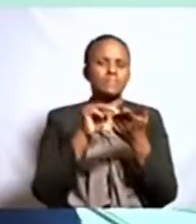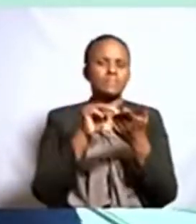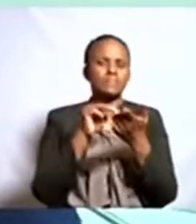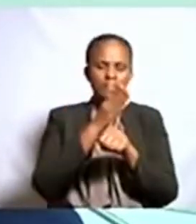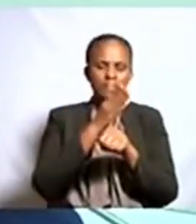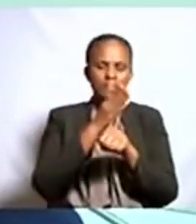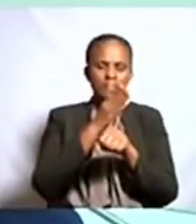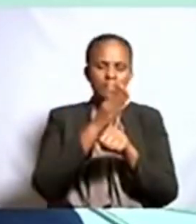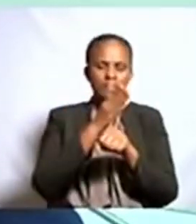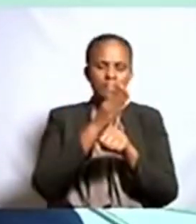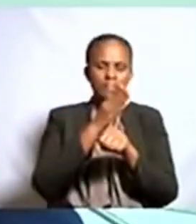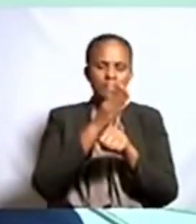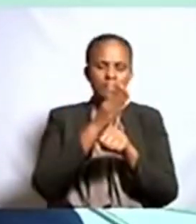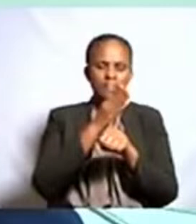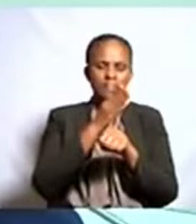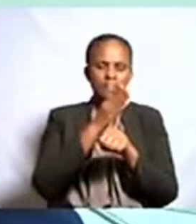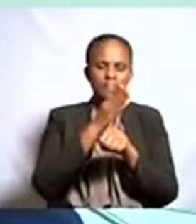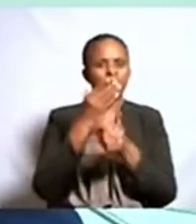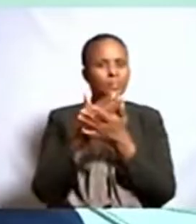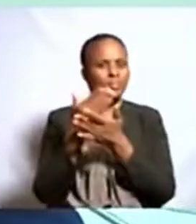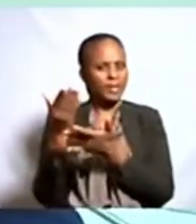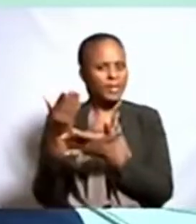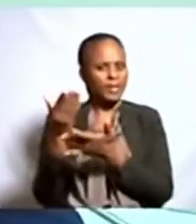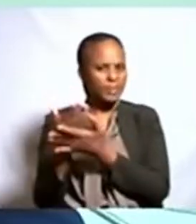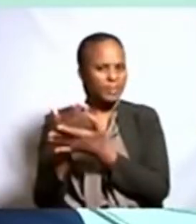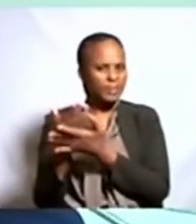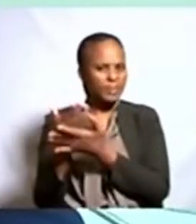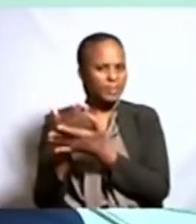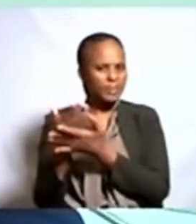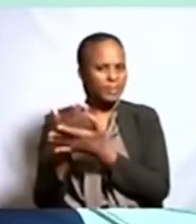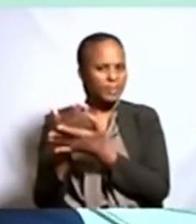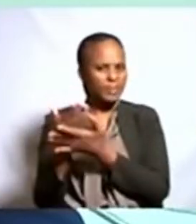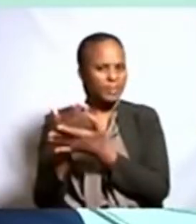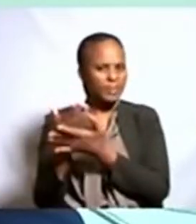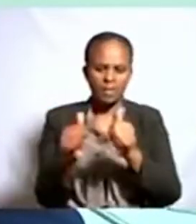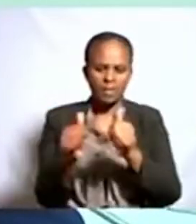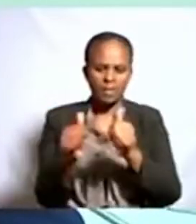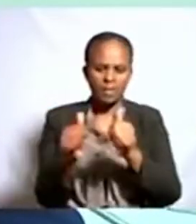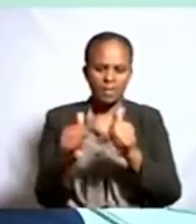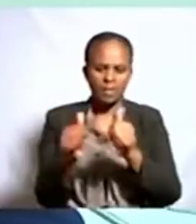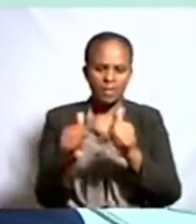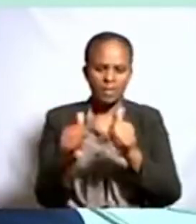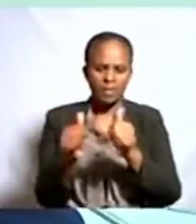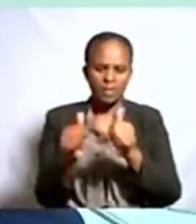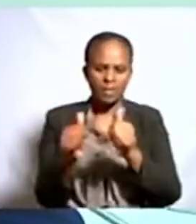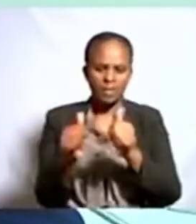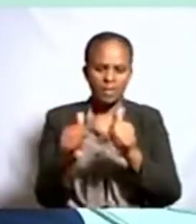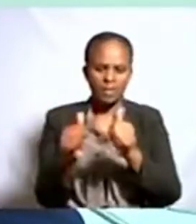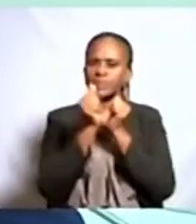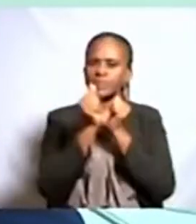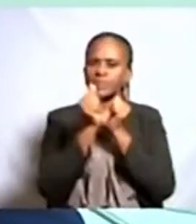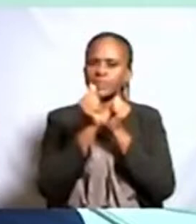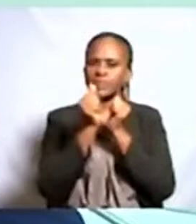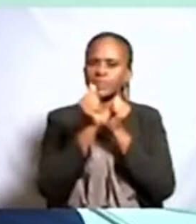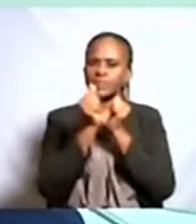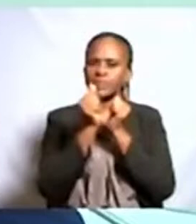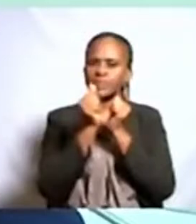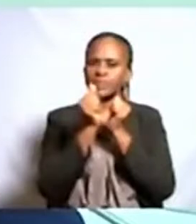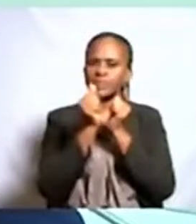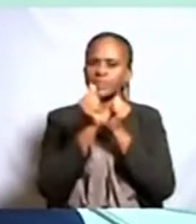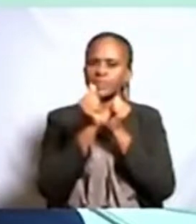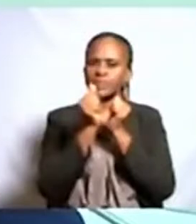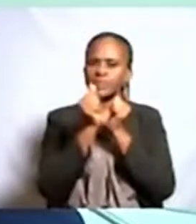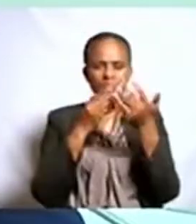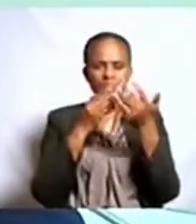procurement. Controlling officer's response: the corrective action, the ministry has engaged the supplier to replace the 2 tricycles with one that have the